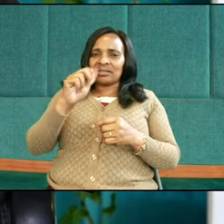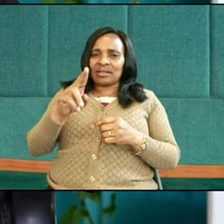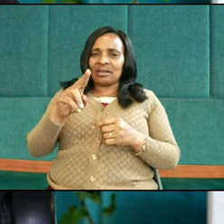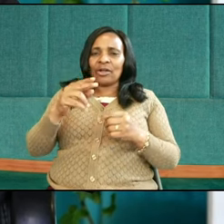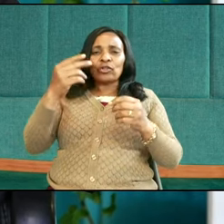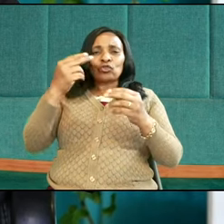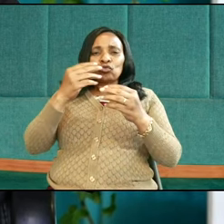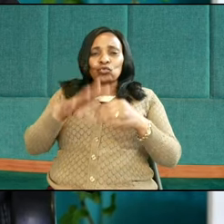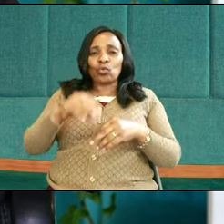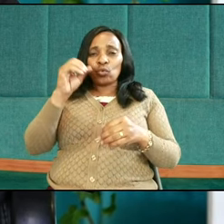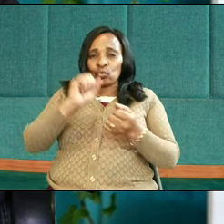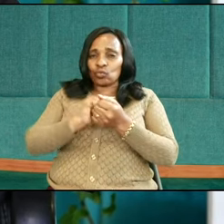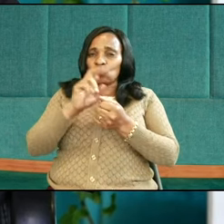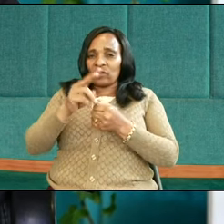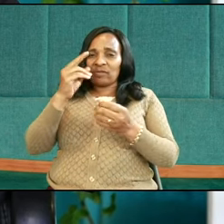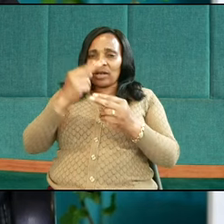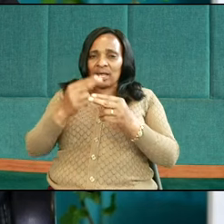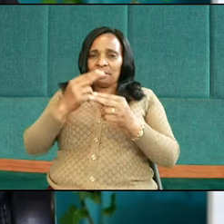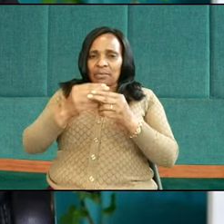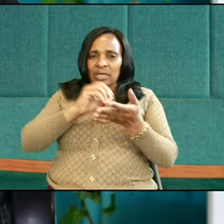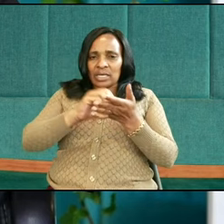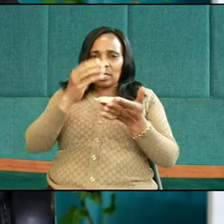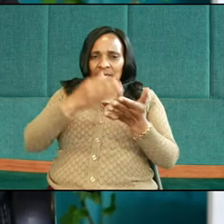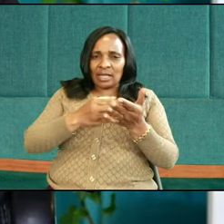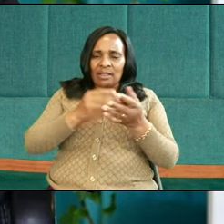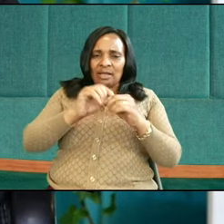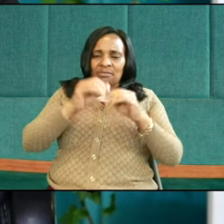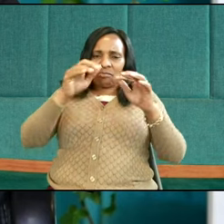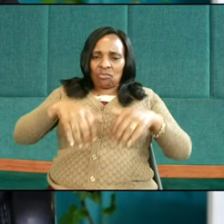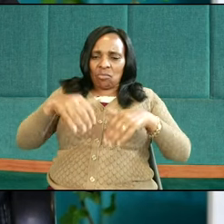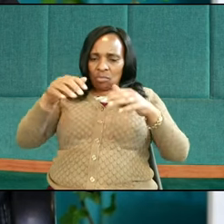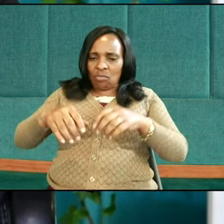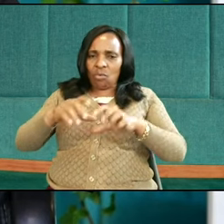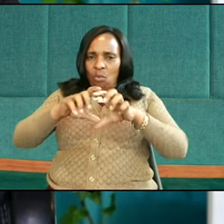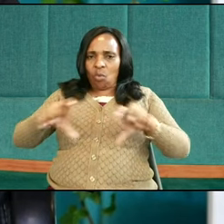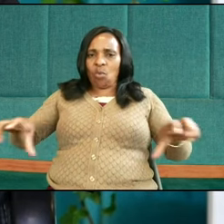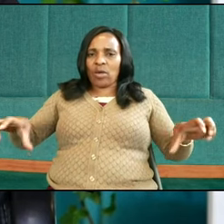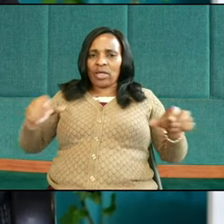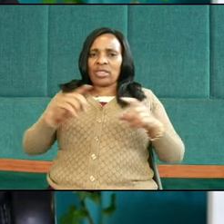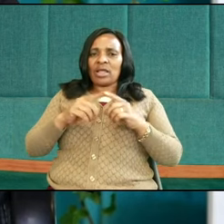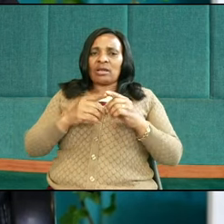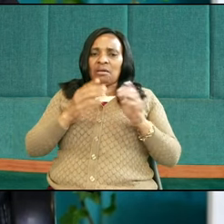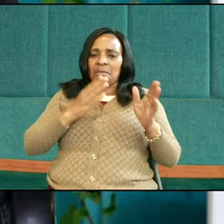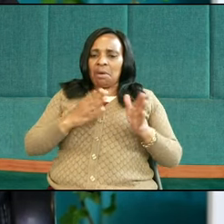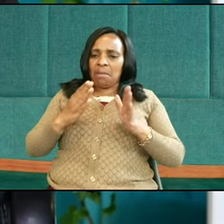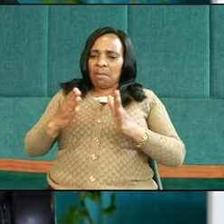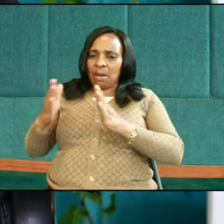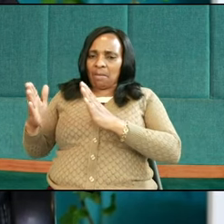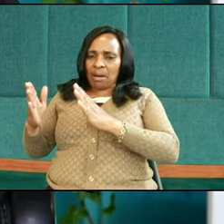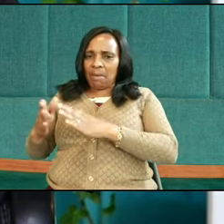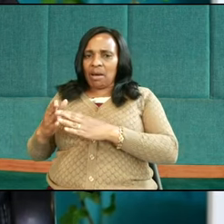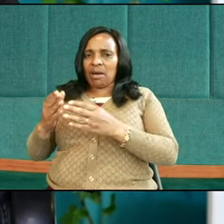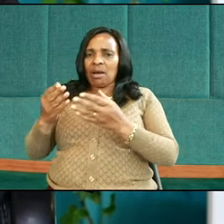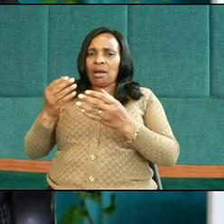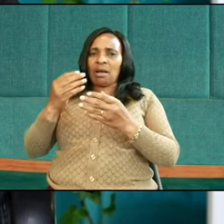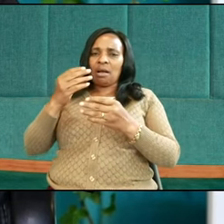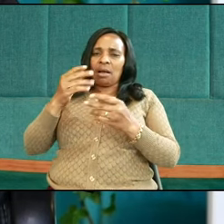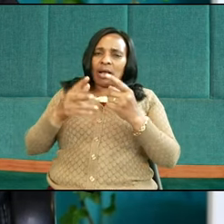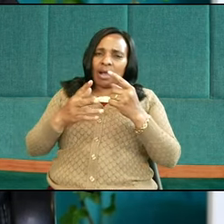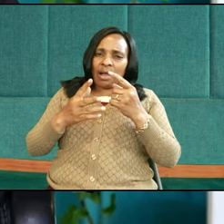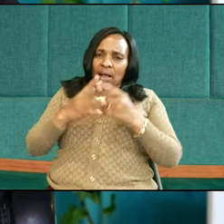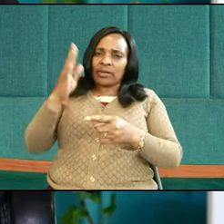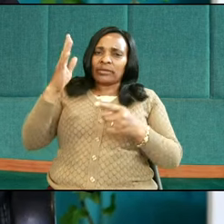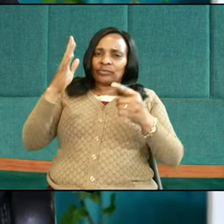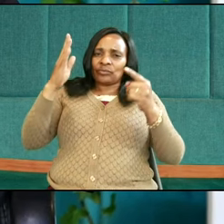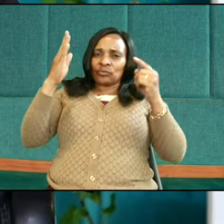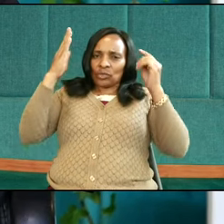stones, he built an altar in the name of the Lord, and he dug a trench around it. He arranged the wood, cut the bull into pieces, and laid